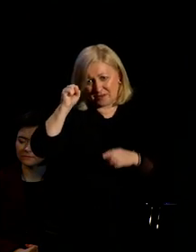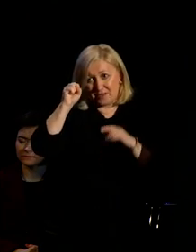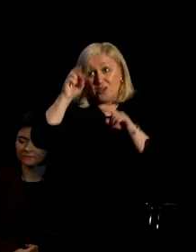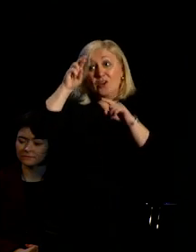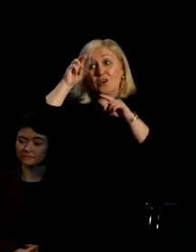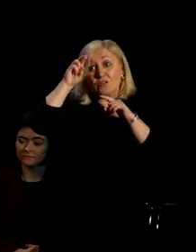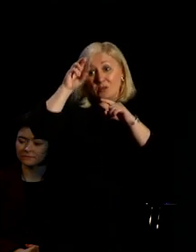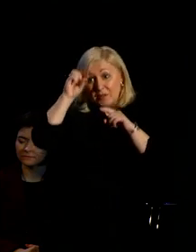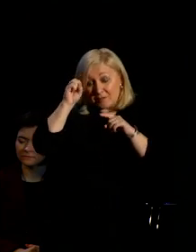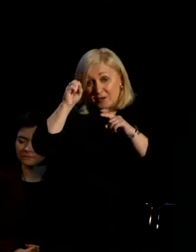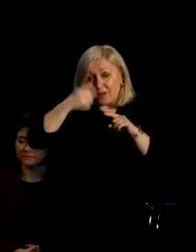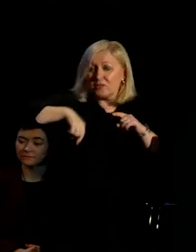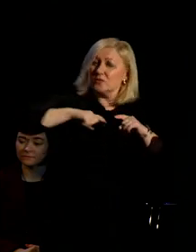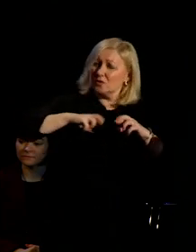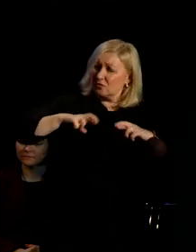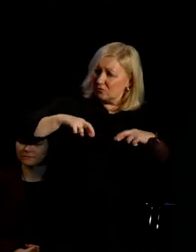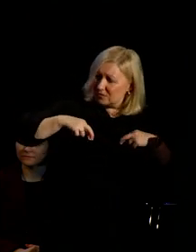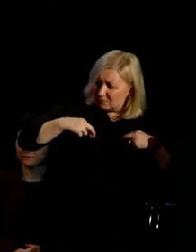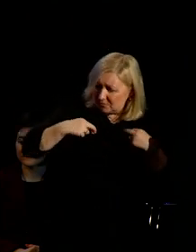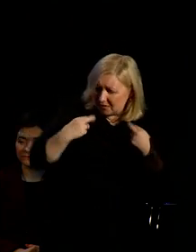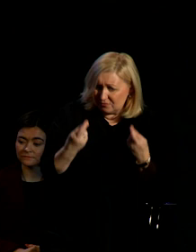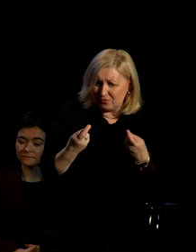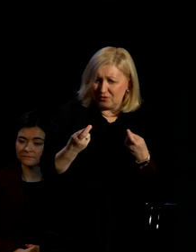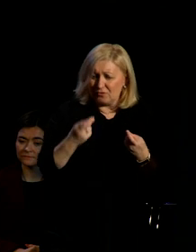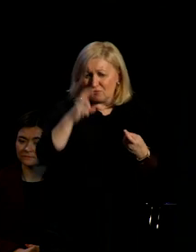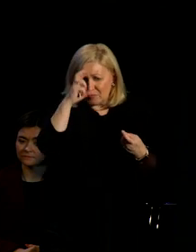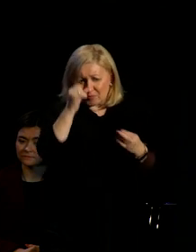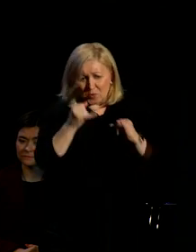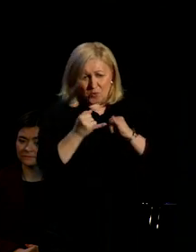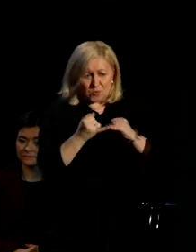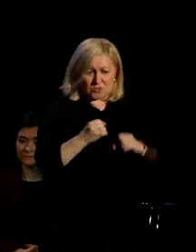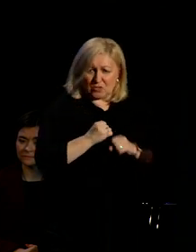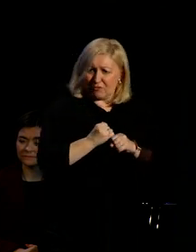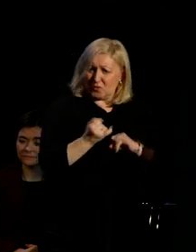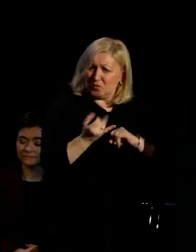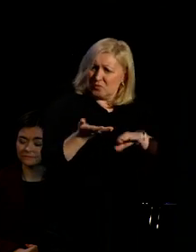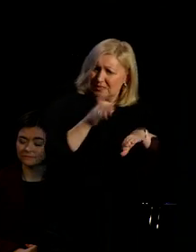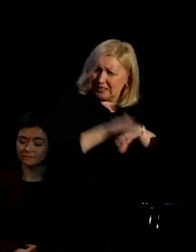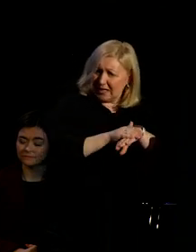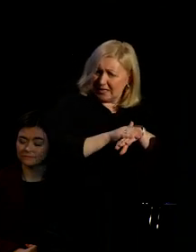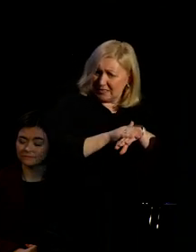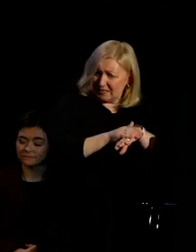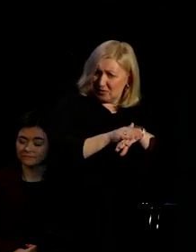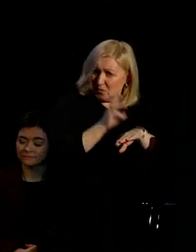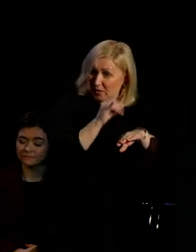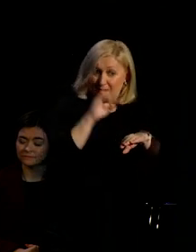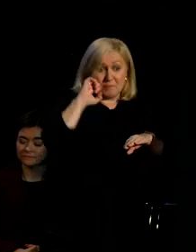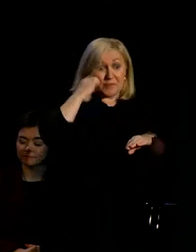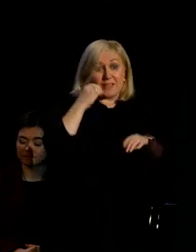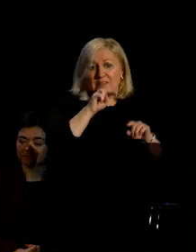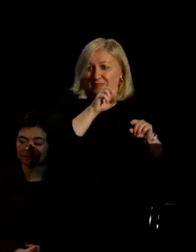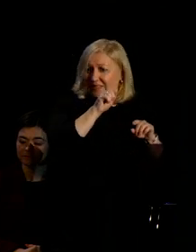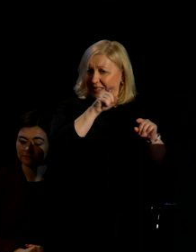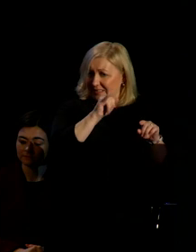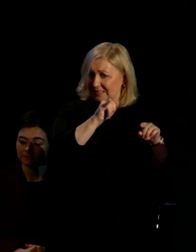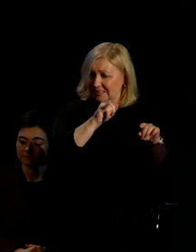we respectfully and solemnly commemorate those who died or suffered at the hands of the Nazis, and we vow to do all we